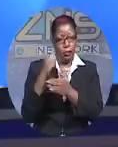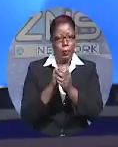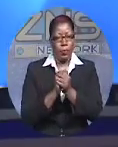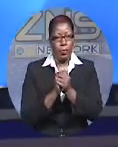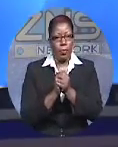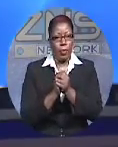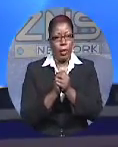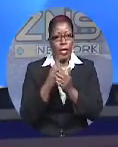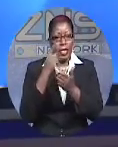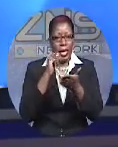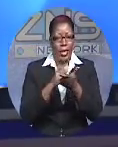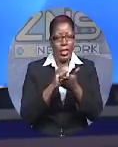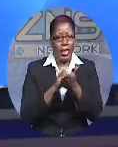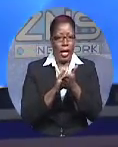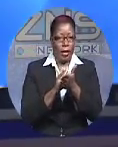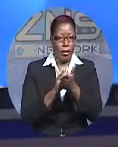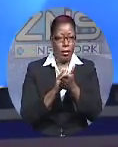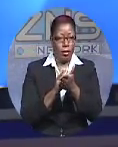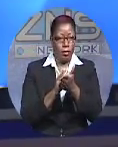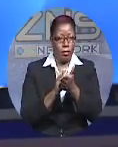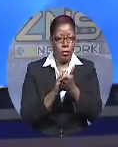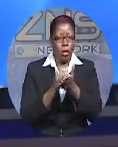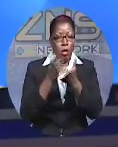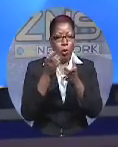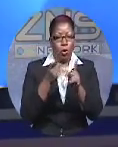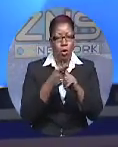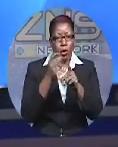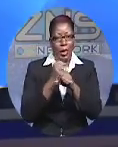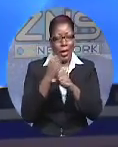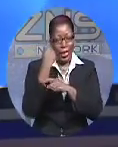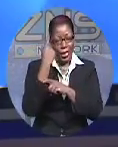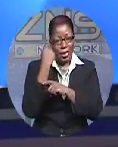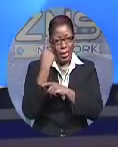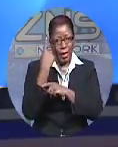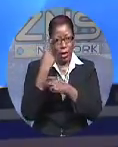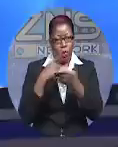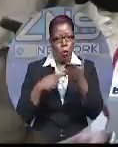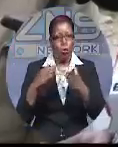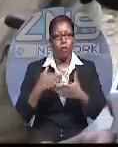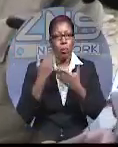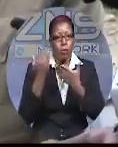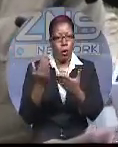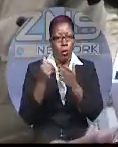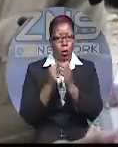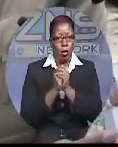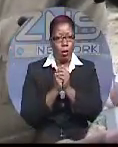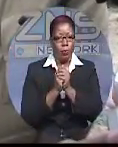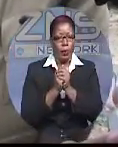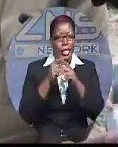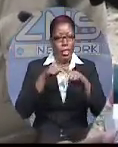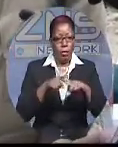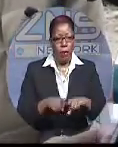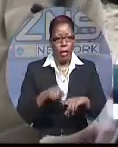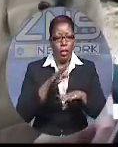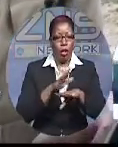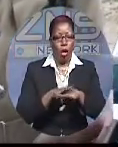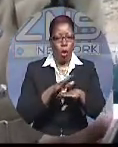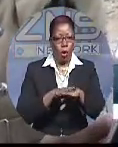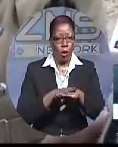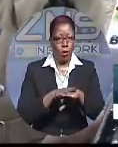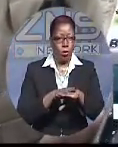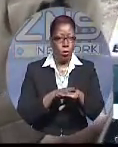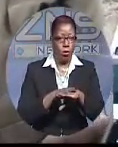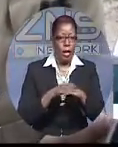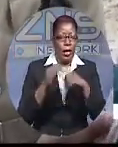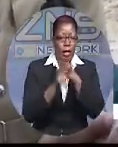matter and rushed to comment before getting an understanding of what's being proposed. Depending on the degree to which there's